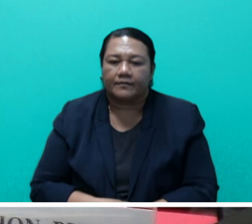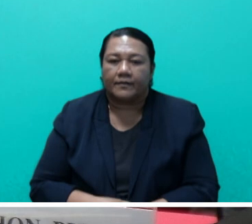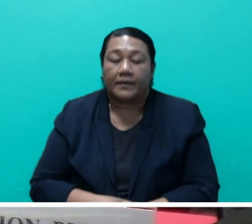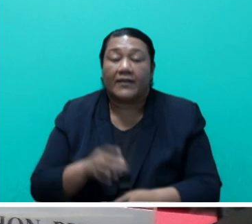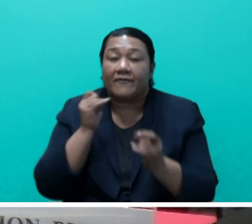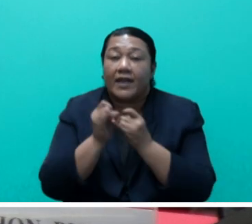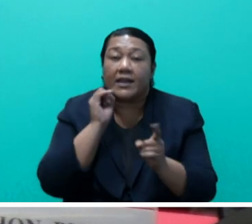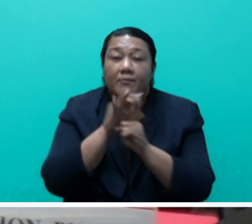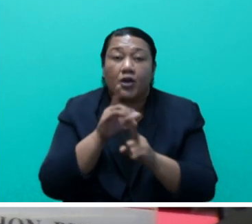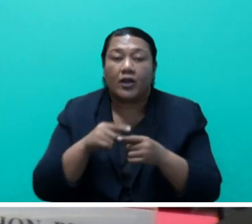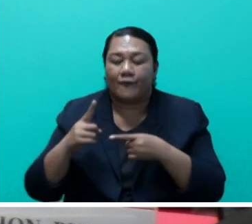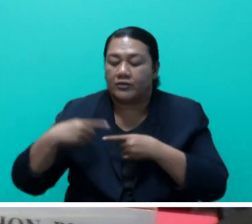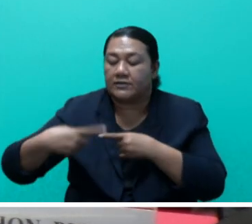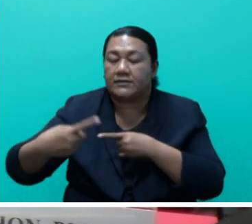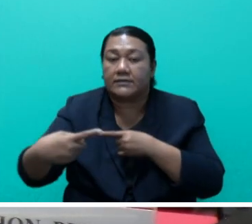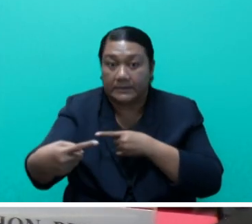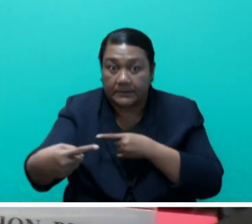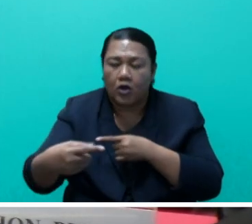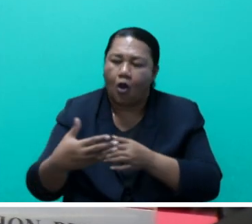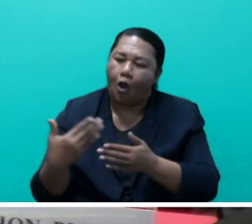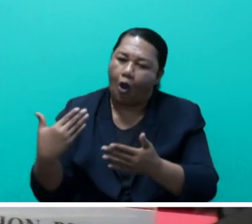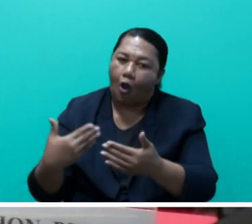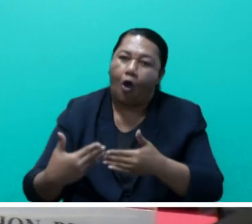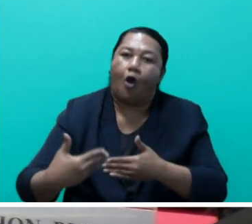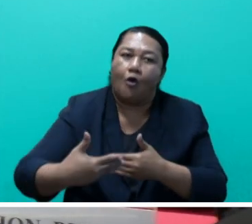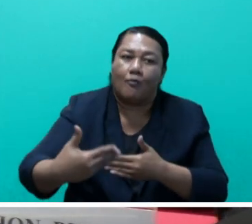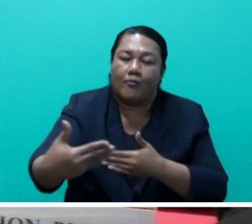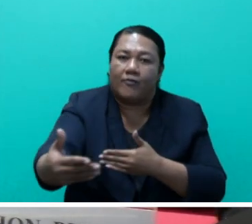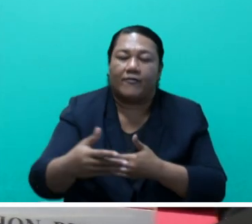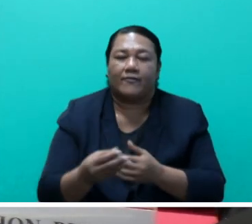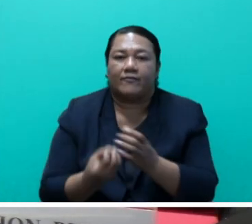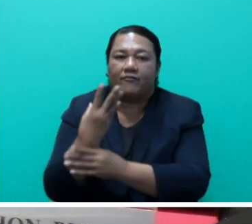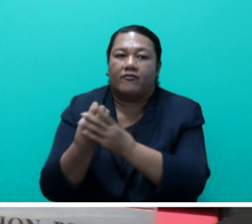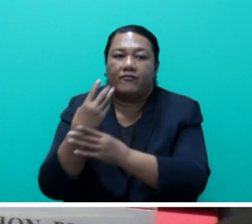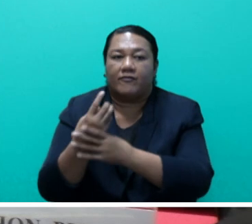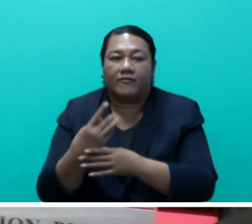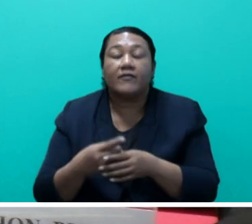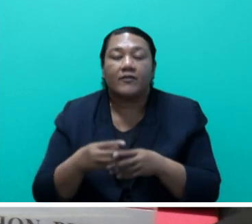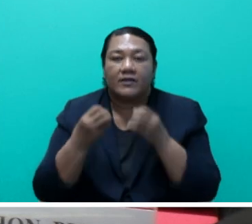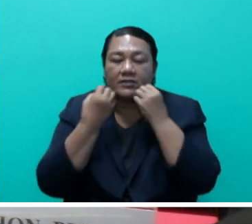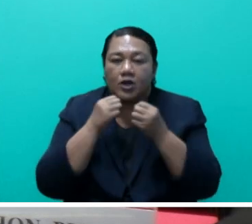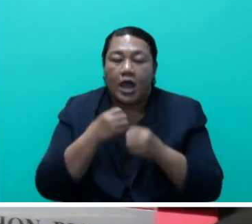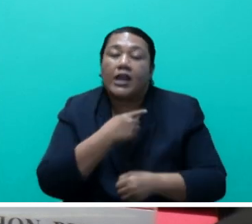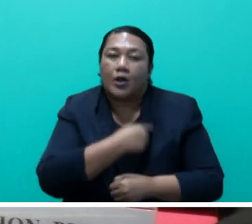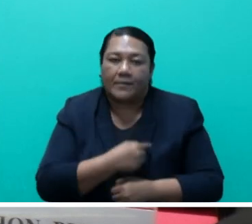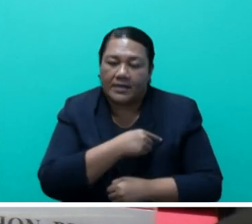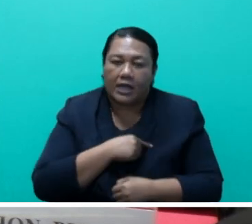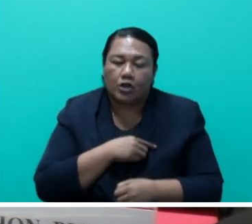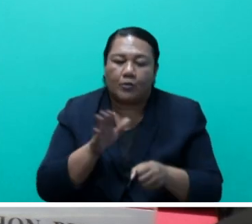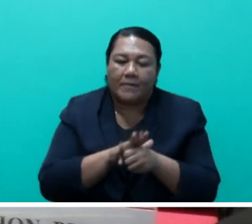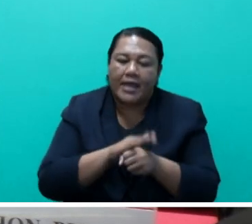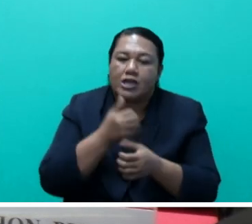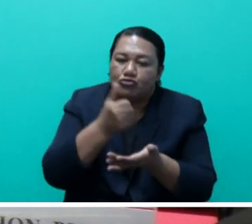for a long-term sustainability in the strengthening of the growers' commitment to remain competitive in the sugar